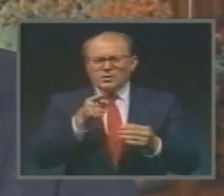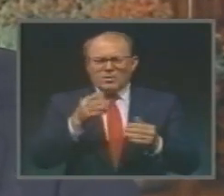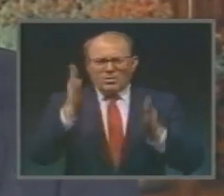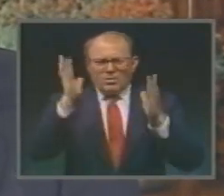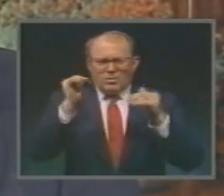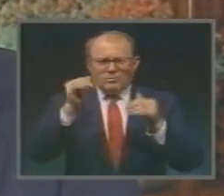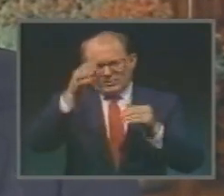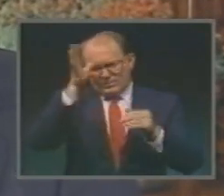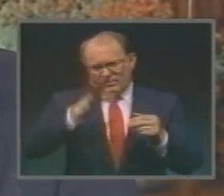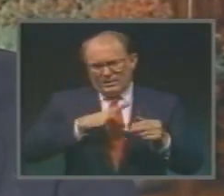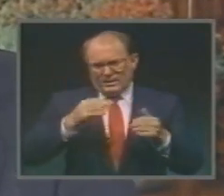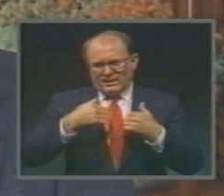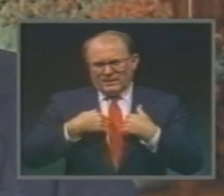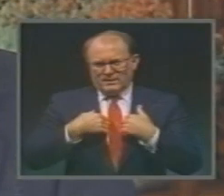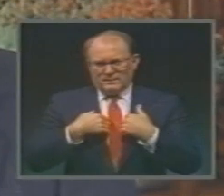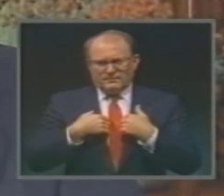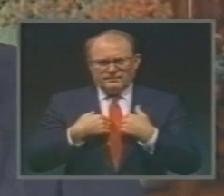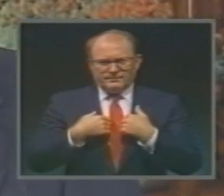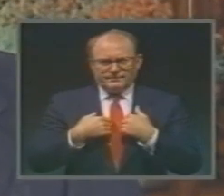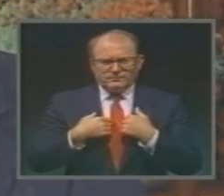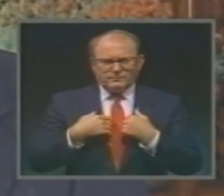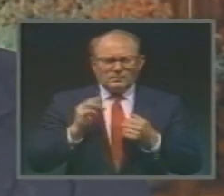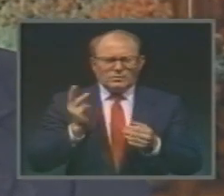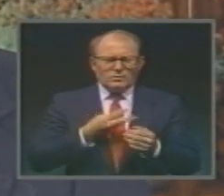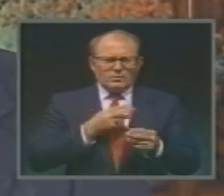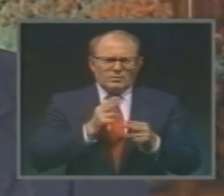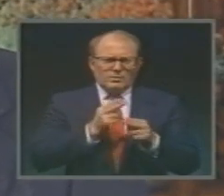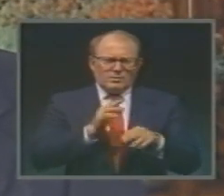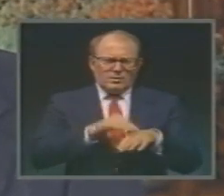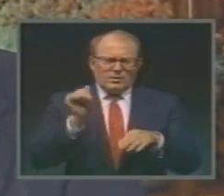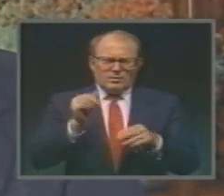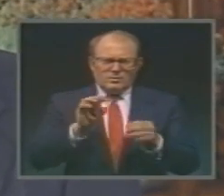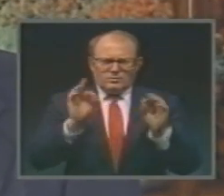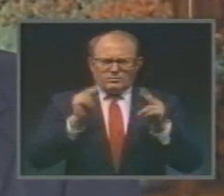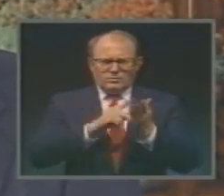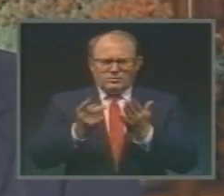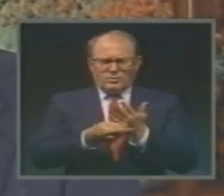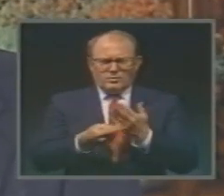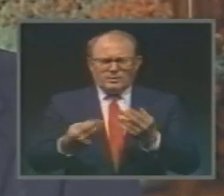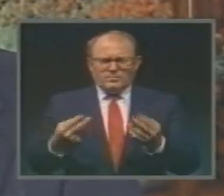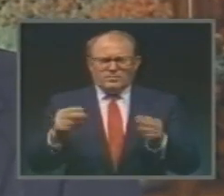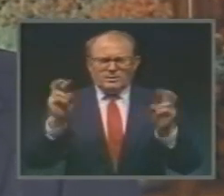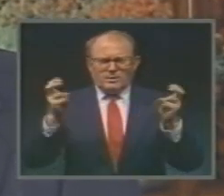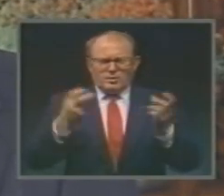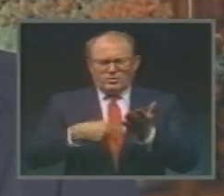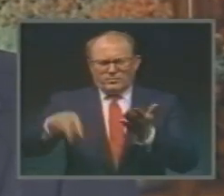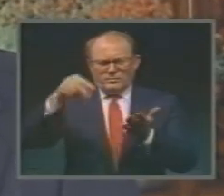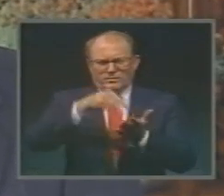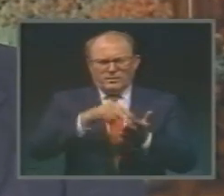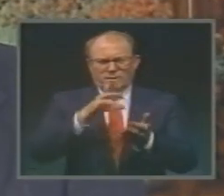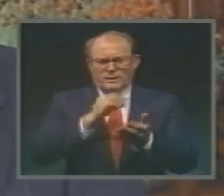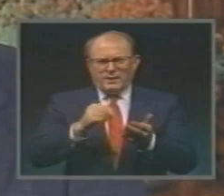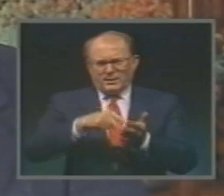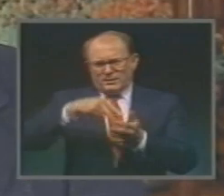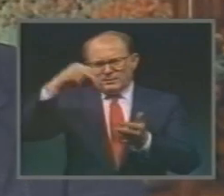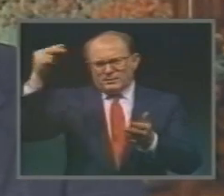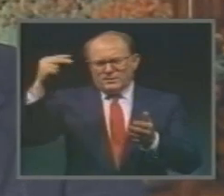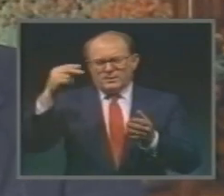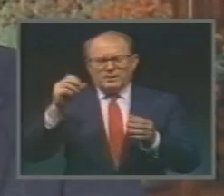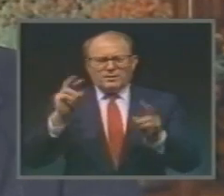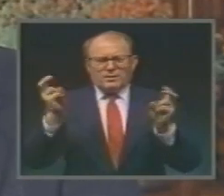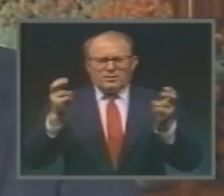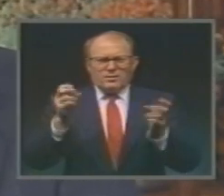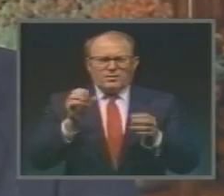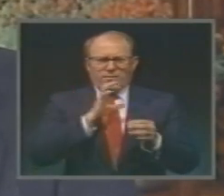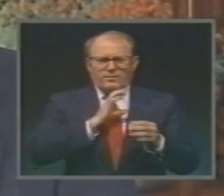human race has for it. We'll call our message, The Resurrection and Ascension of Christ. I'll be back right after